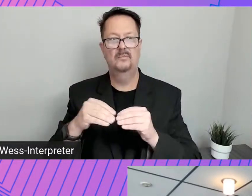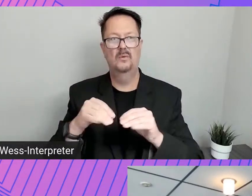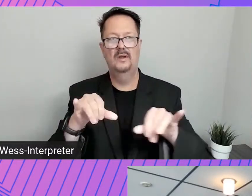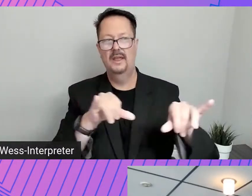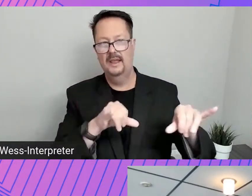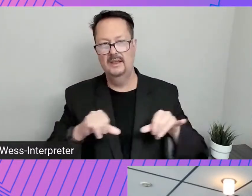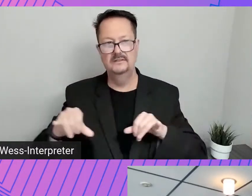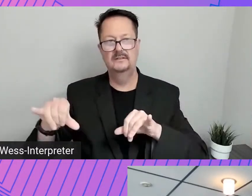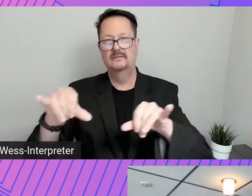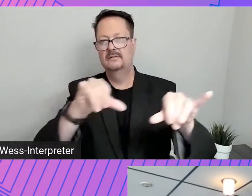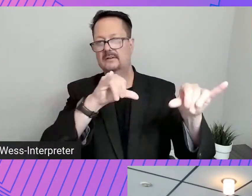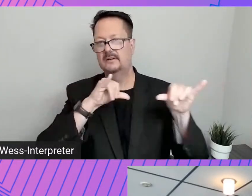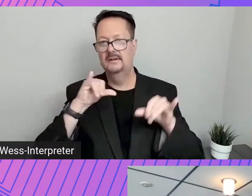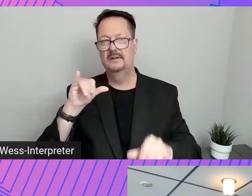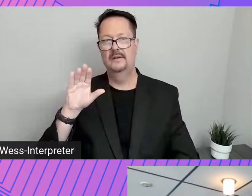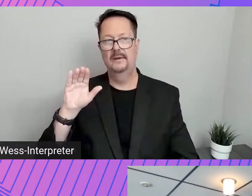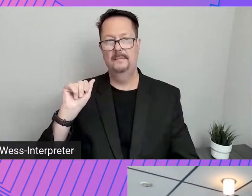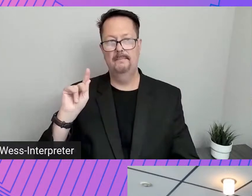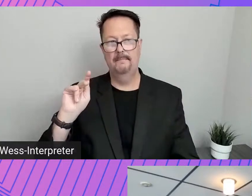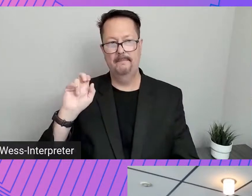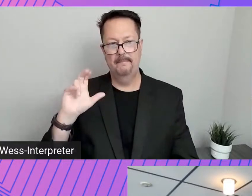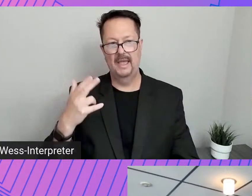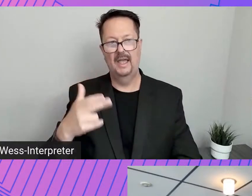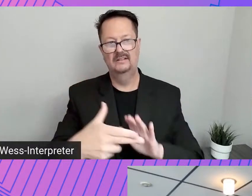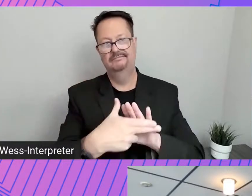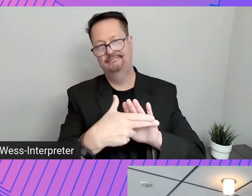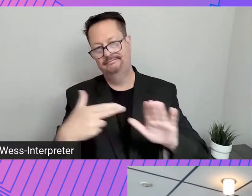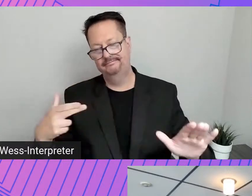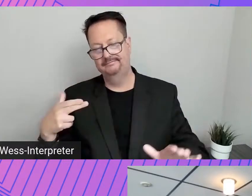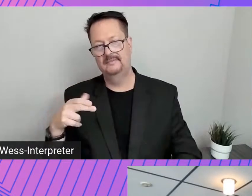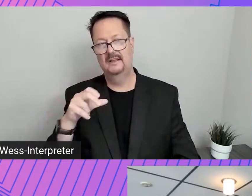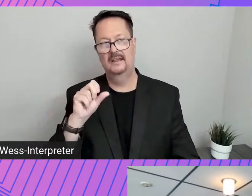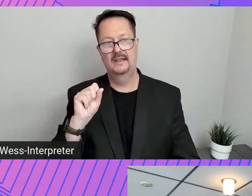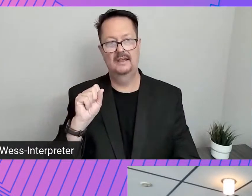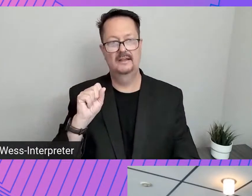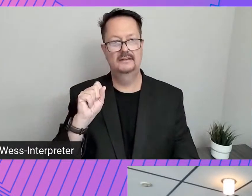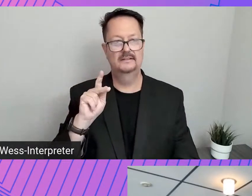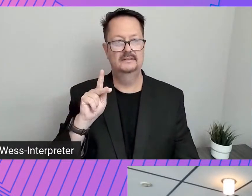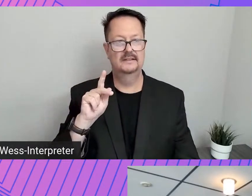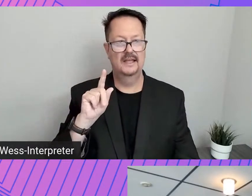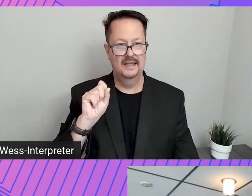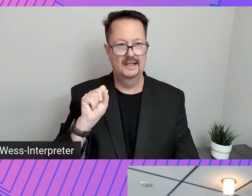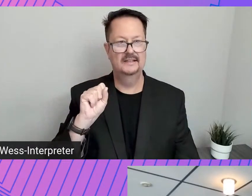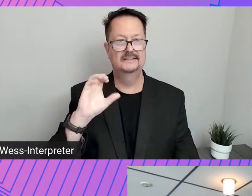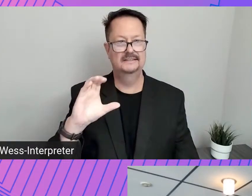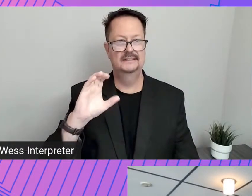activity. And so we put an SQS queue in front of those, whereas the more interactive